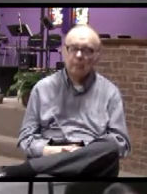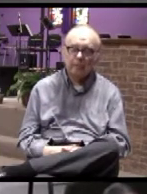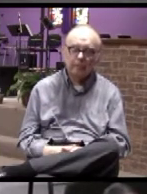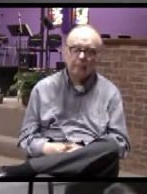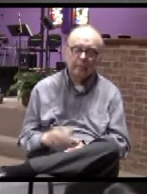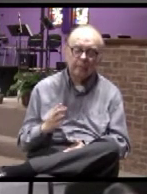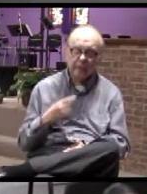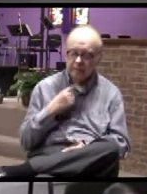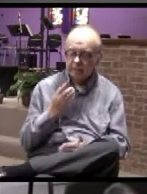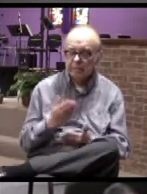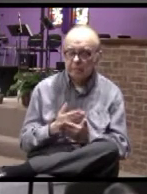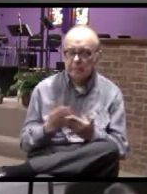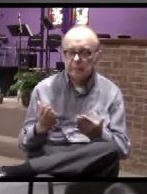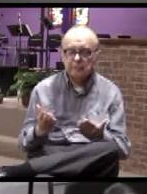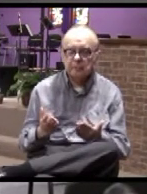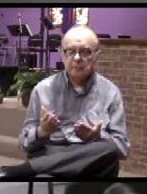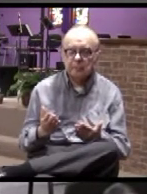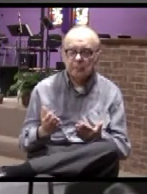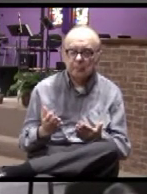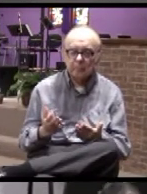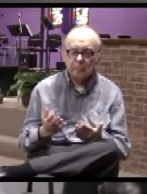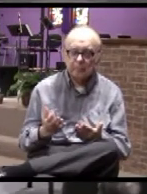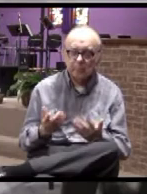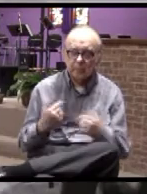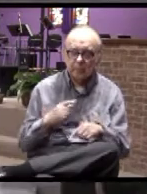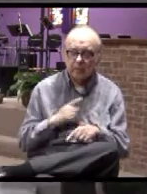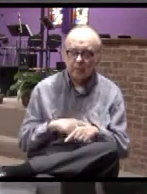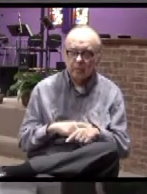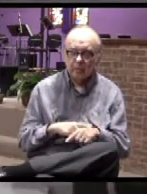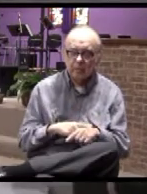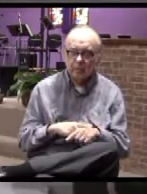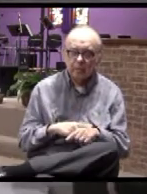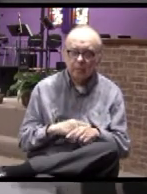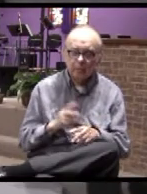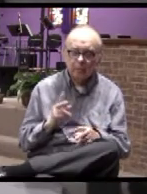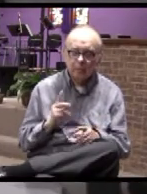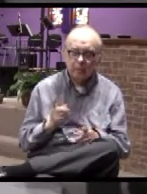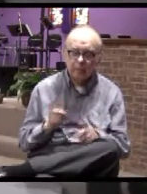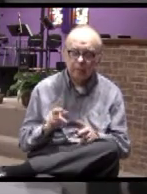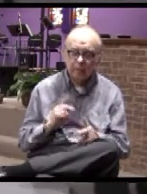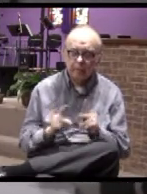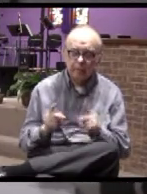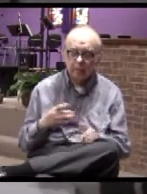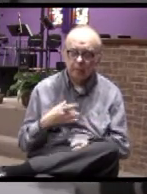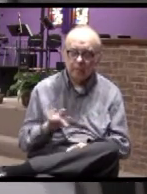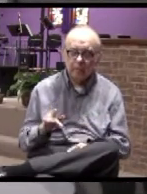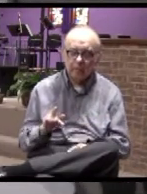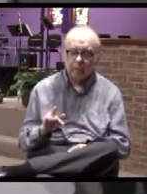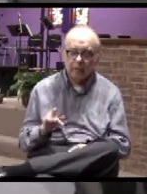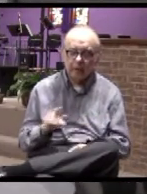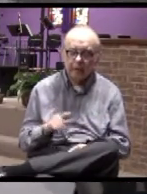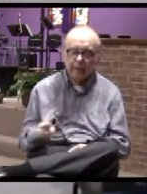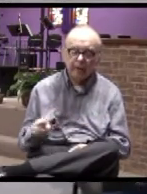Because let me say this, there's coming a time when you're gonna hurt. And you're gonna need